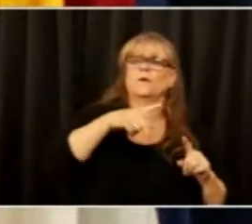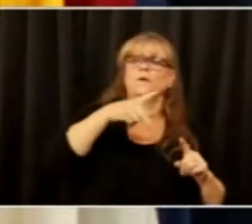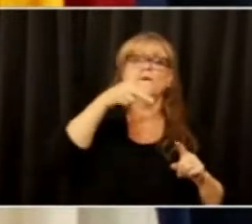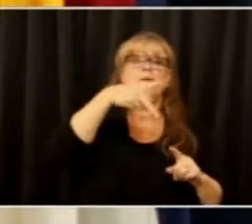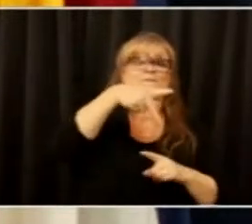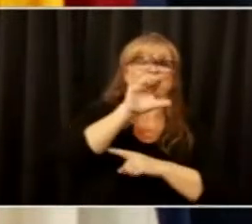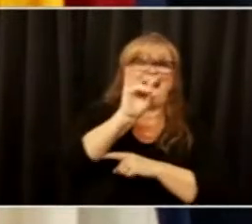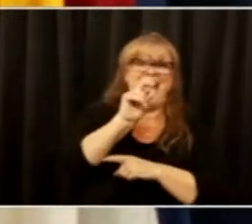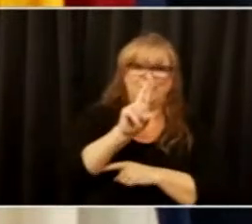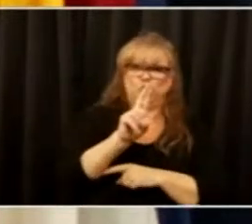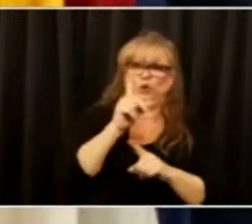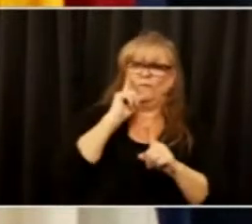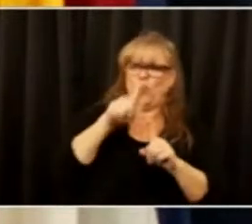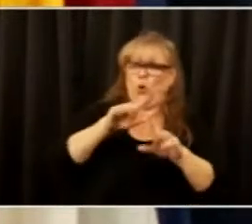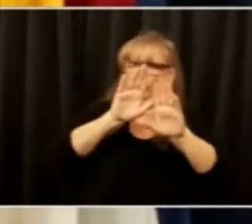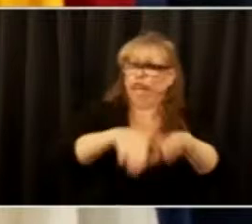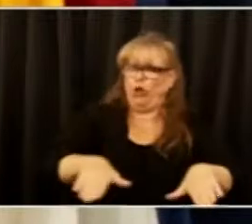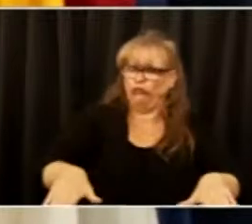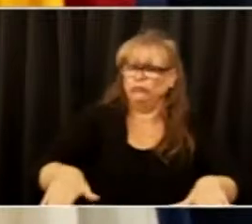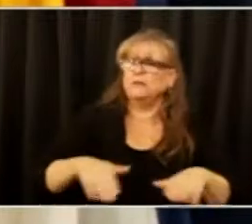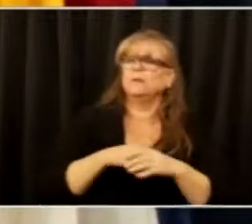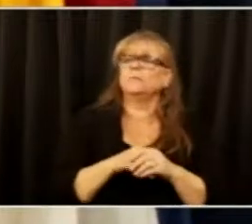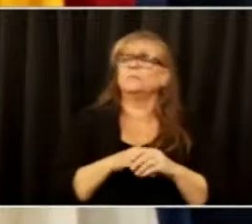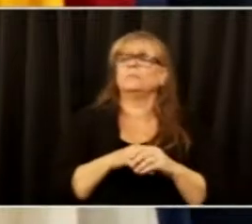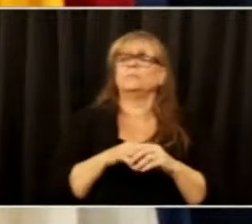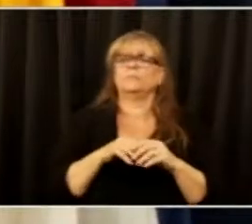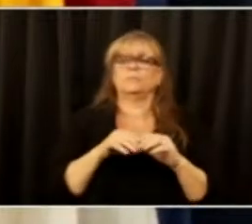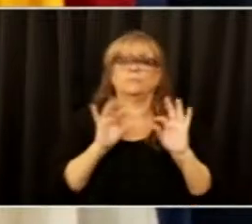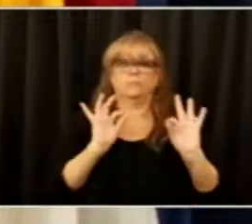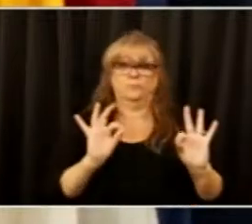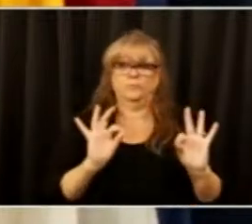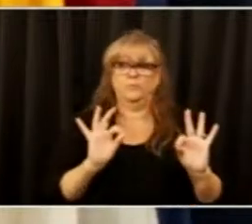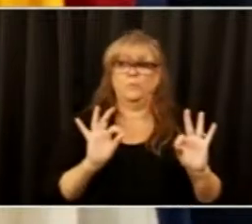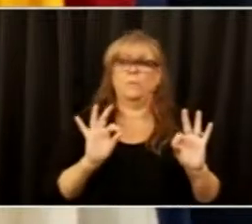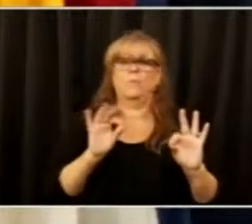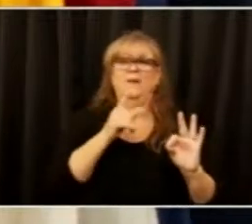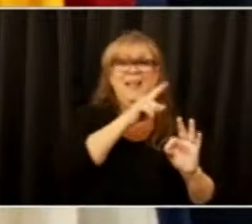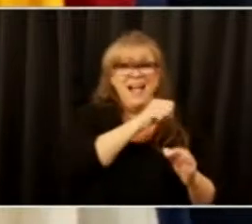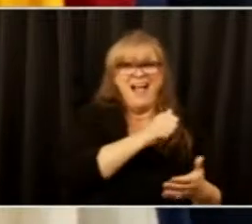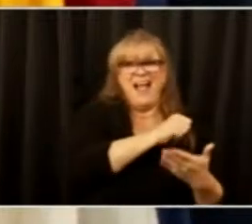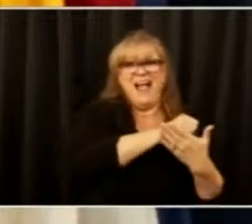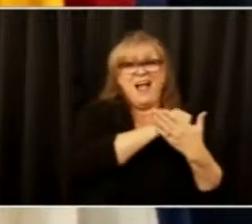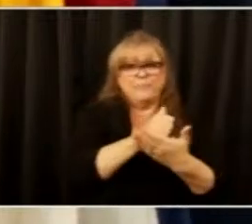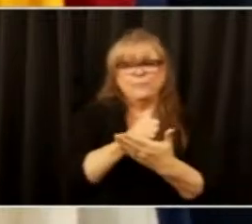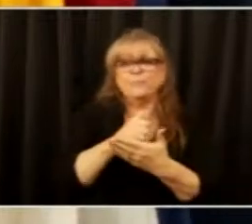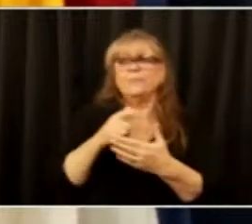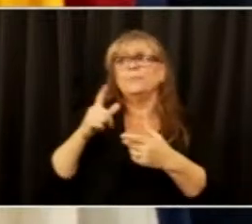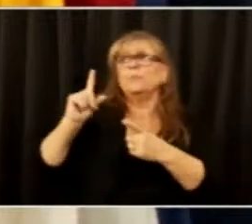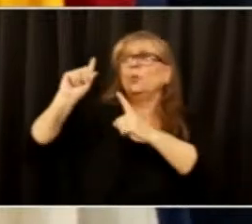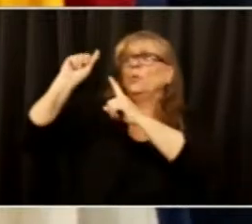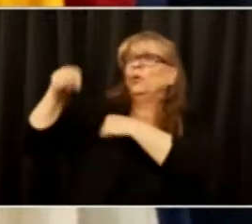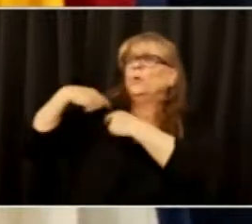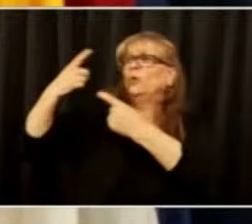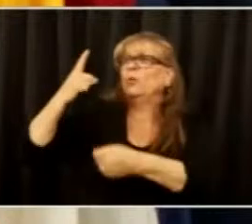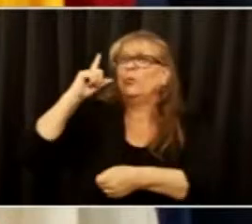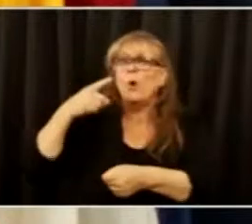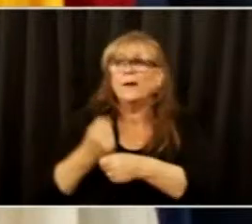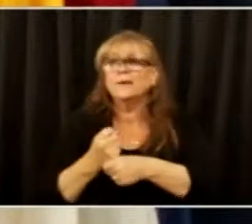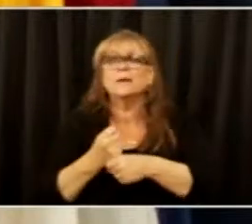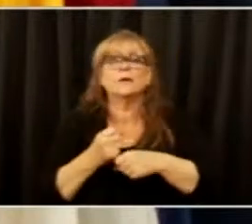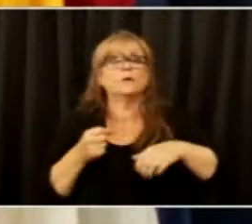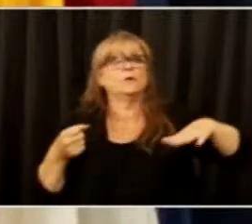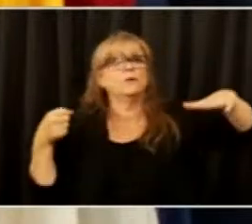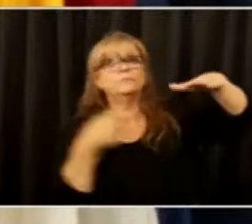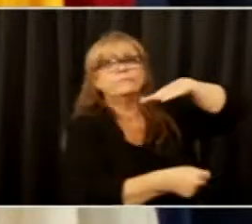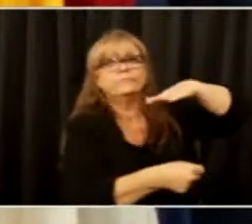bring an end to over a year of forced social isolation and illness and help us return to normal. And for all of us, this means that we can